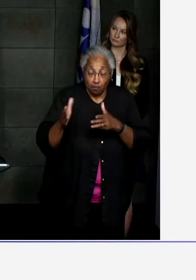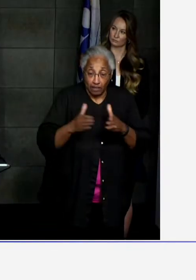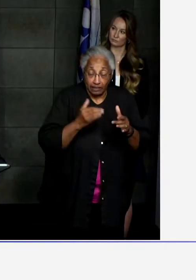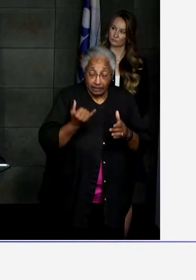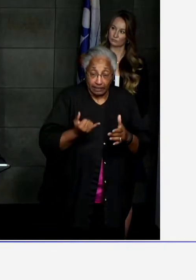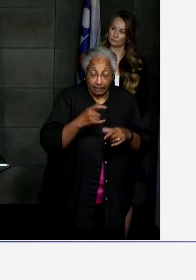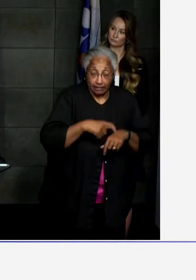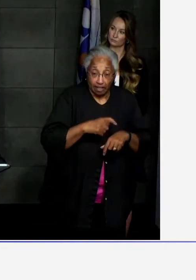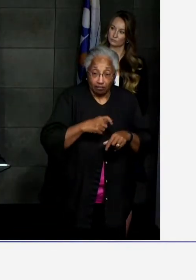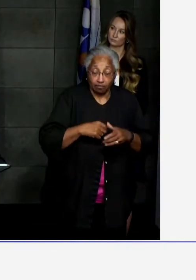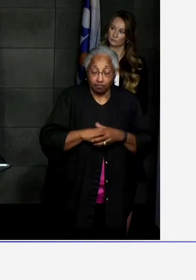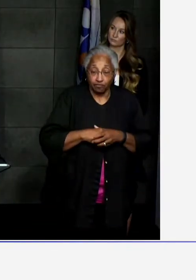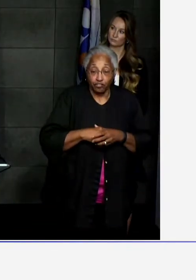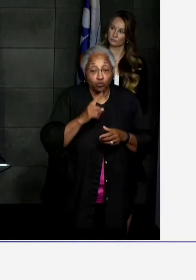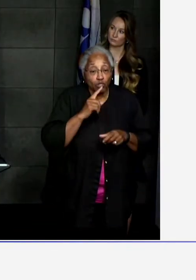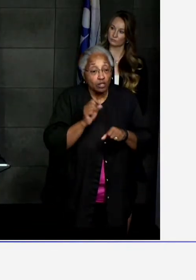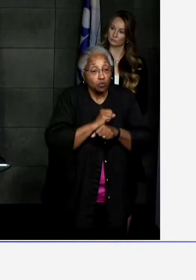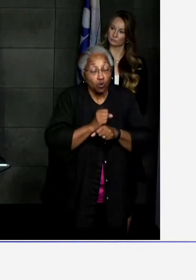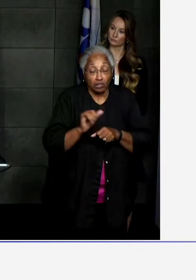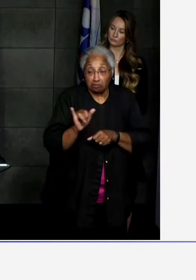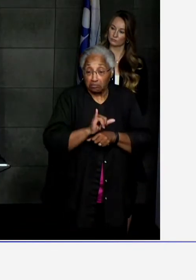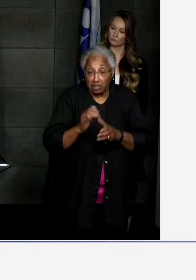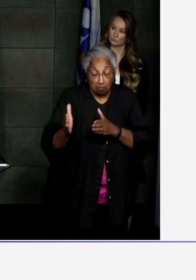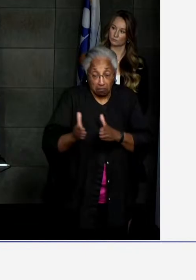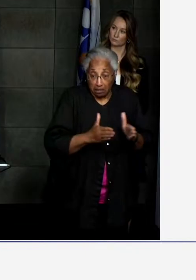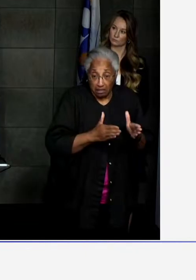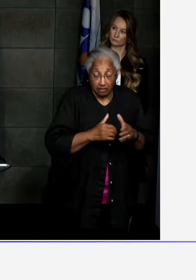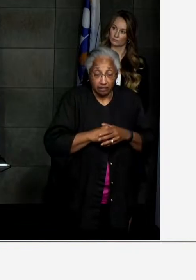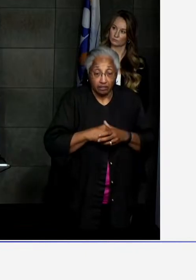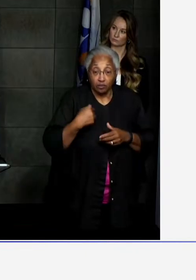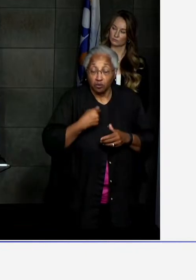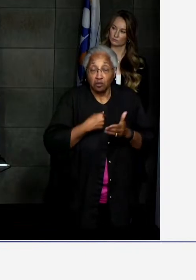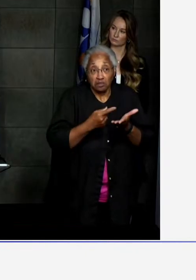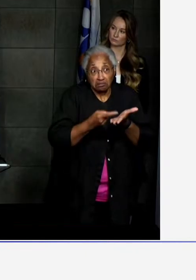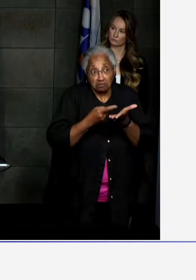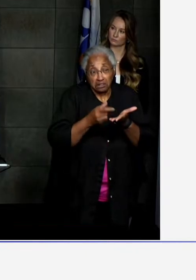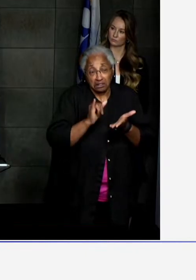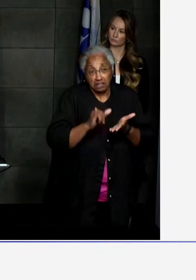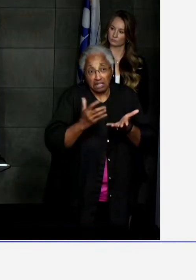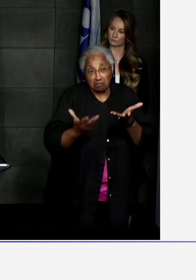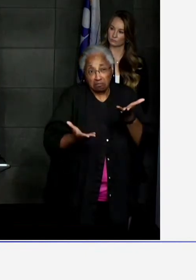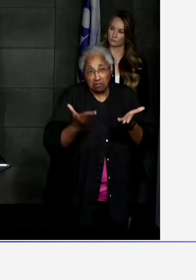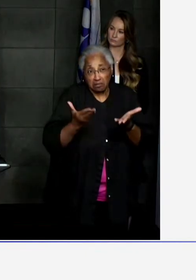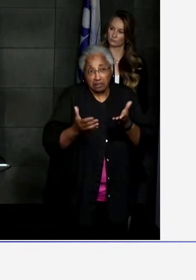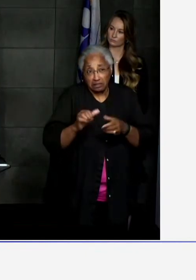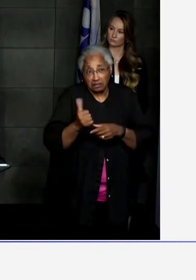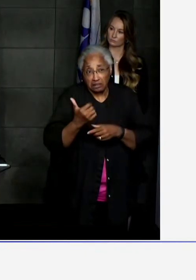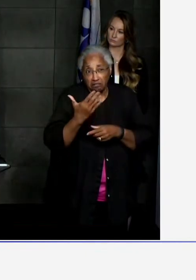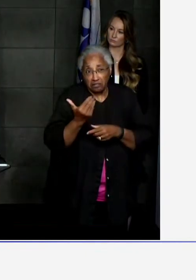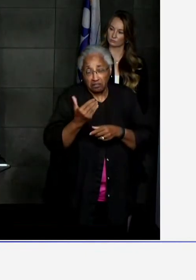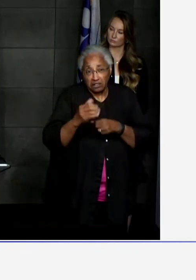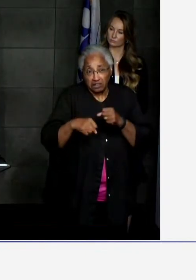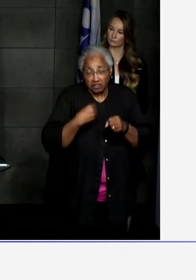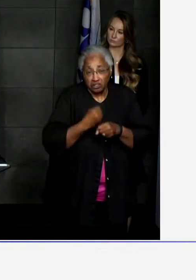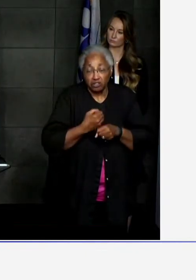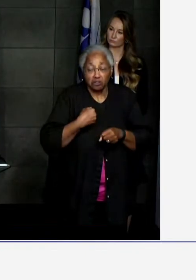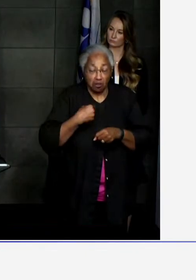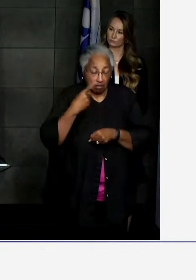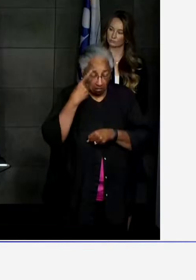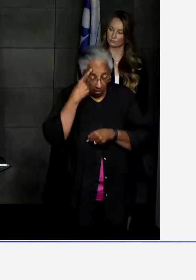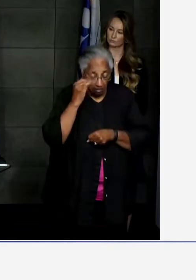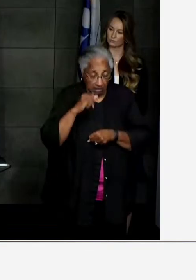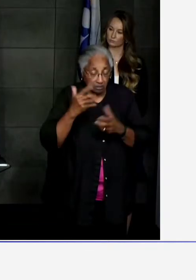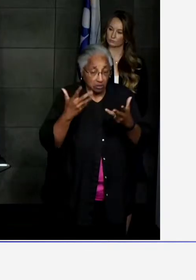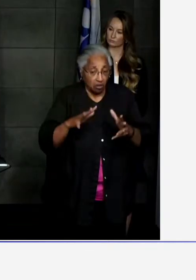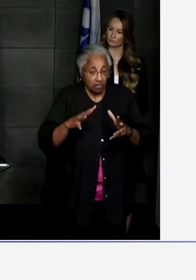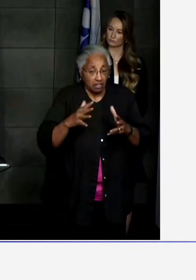I haven't seen any, really, we're working the same plans. We've been talking about that for probably 10, 15 years. So I think that's been out there